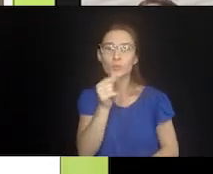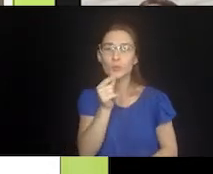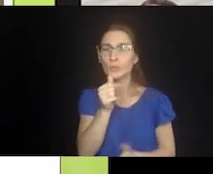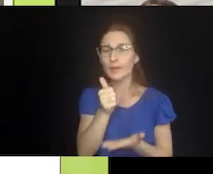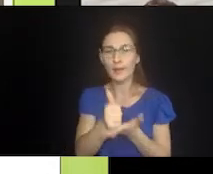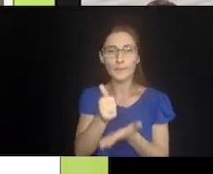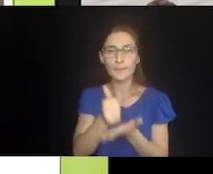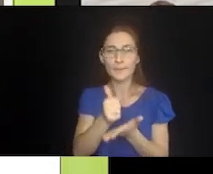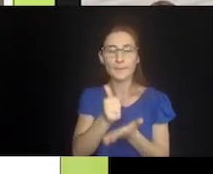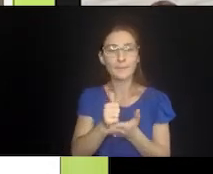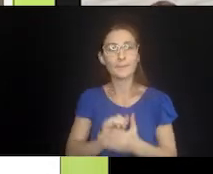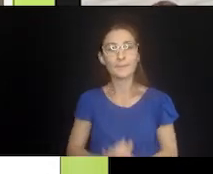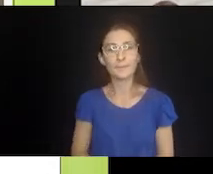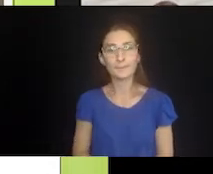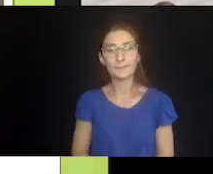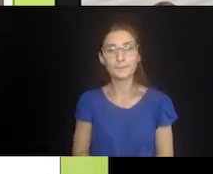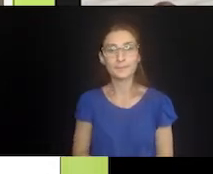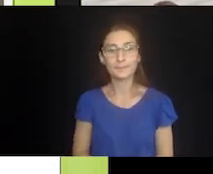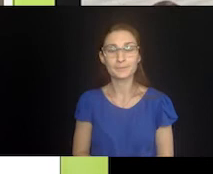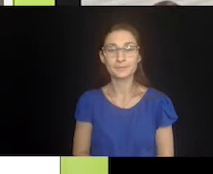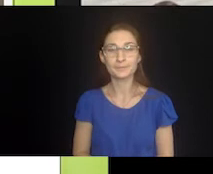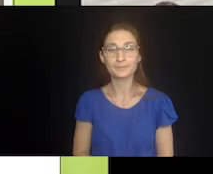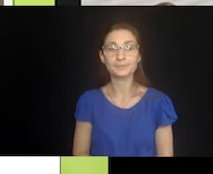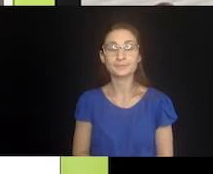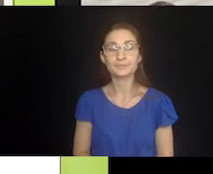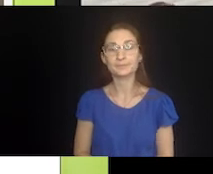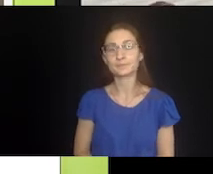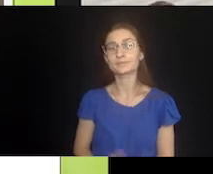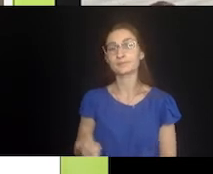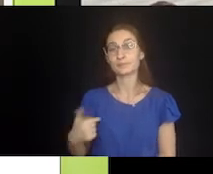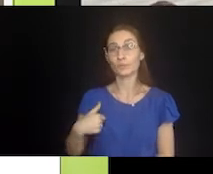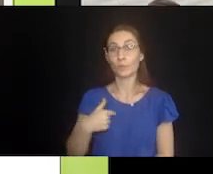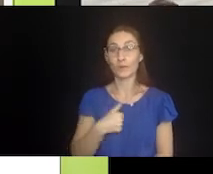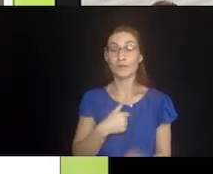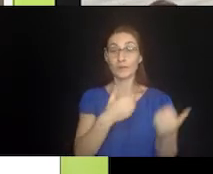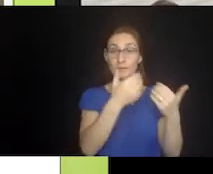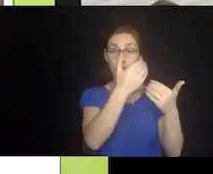need to work on, is identify the people that can help you.